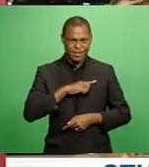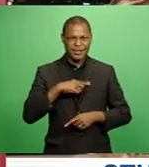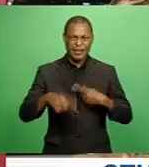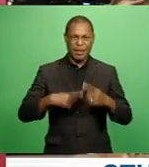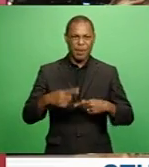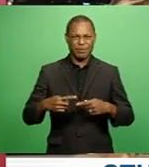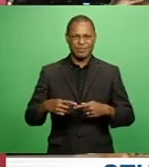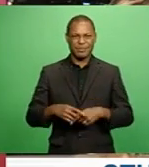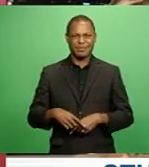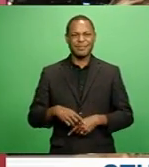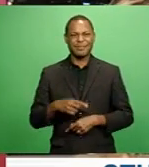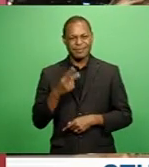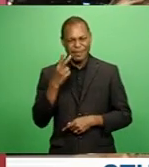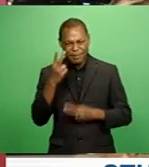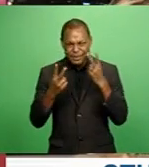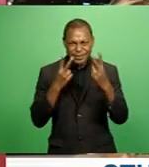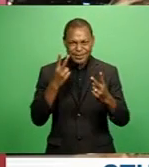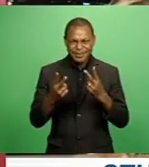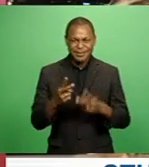Laos?